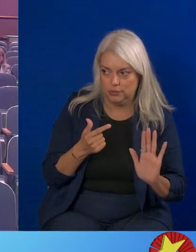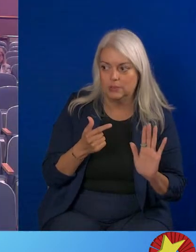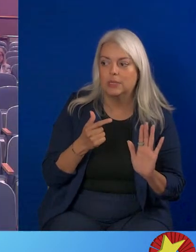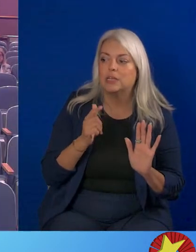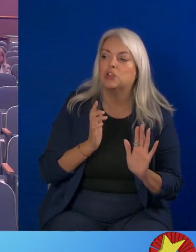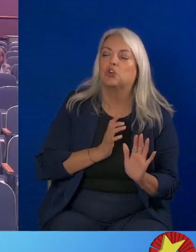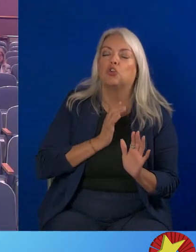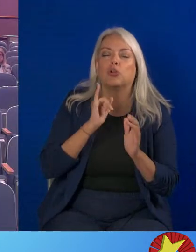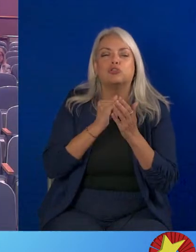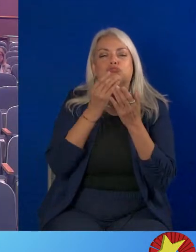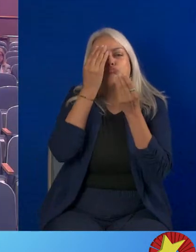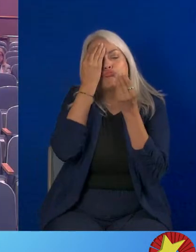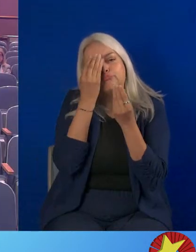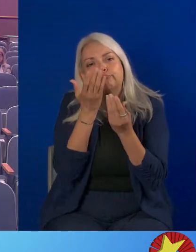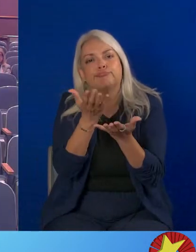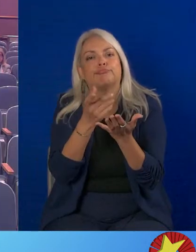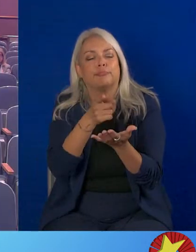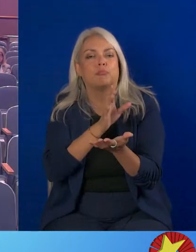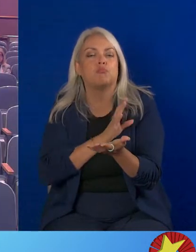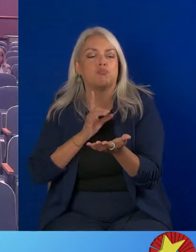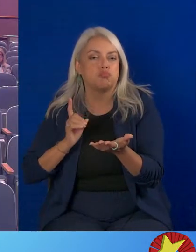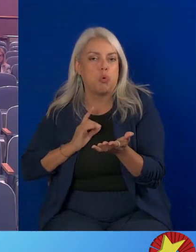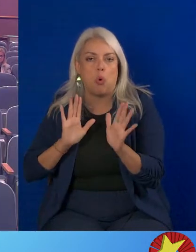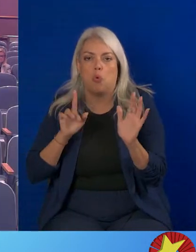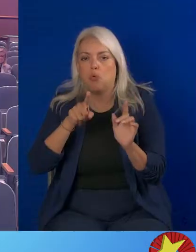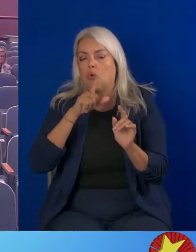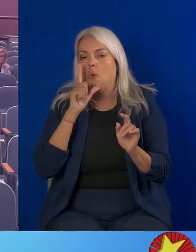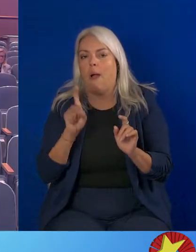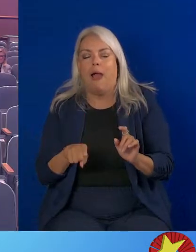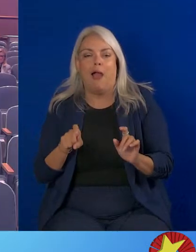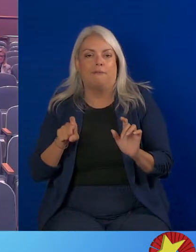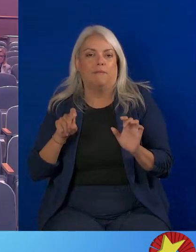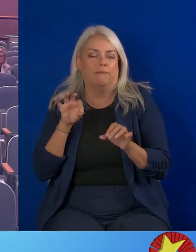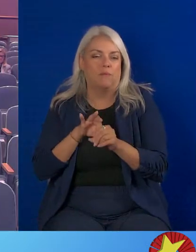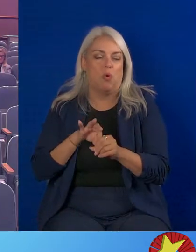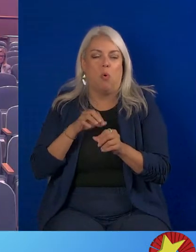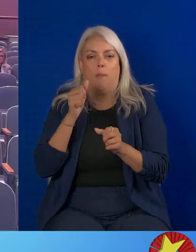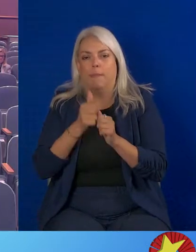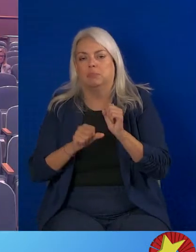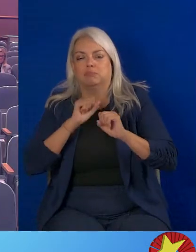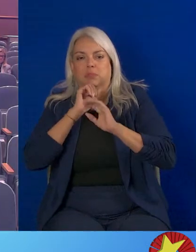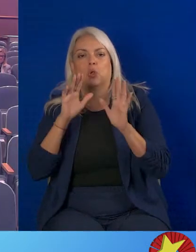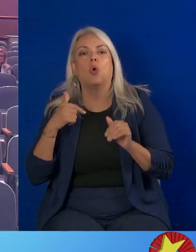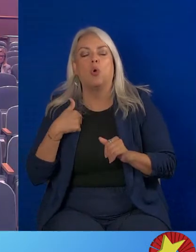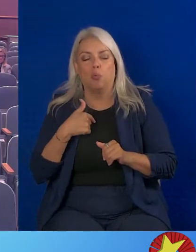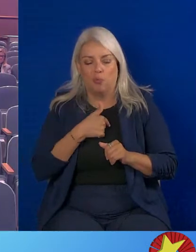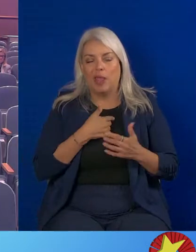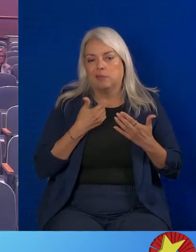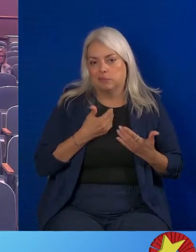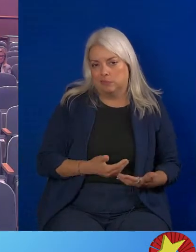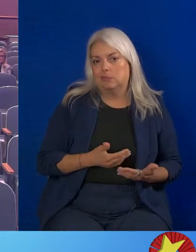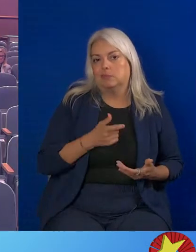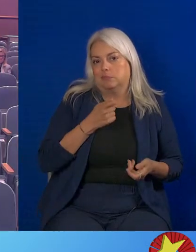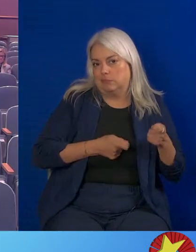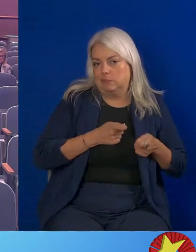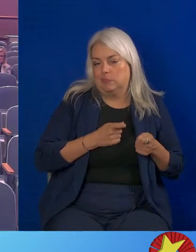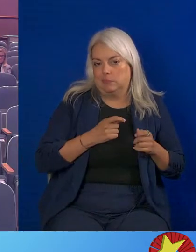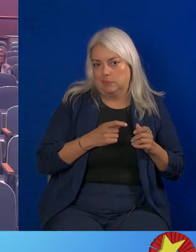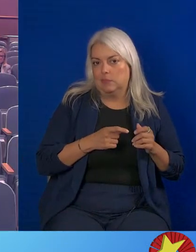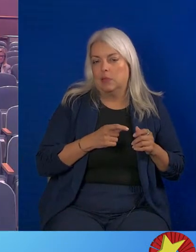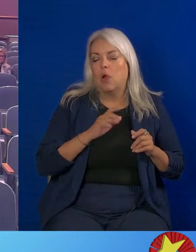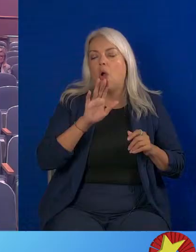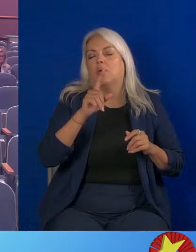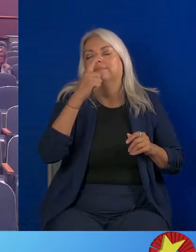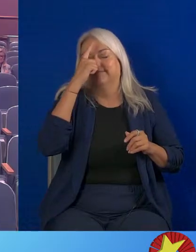courtesy, letting the board know. This is what we need to do. And then, I'm sorry, I believe that there is still one